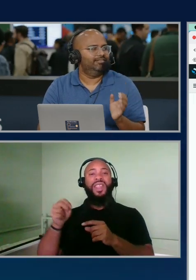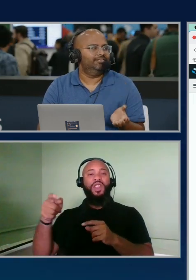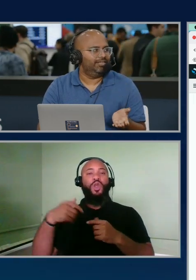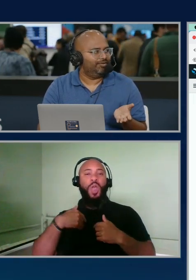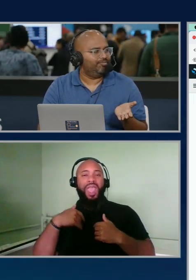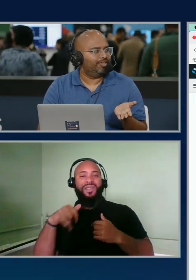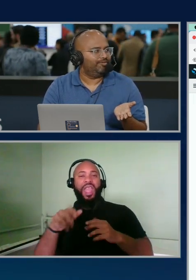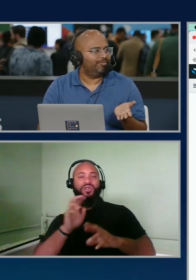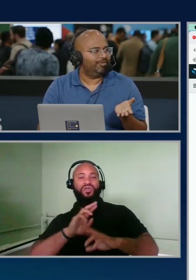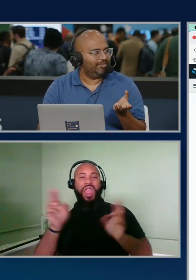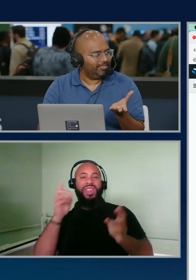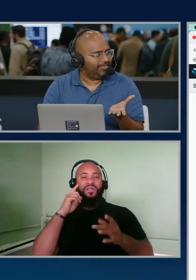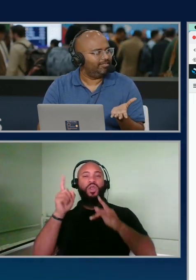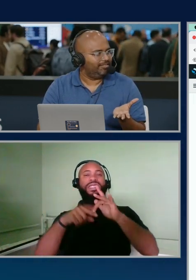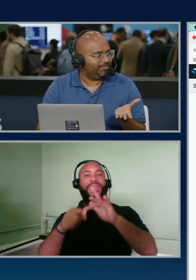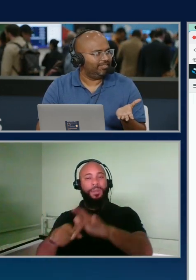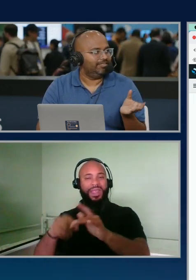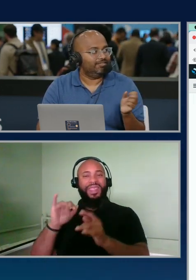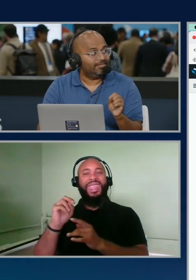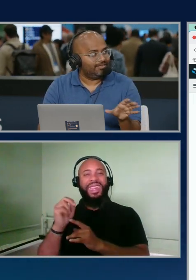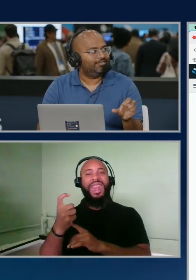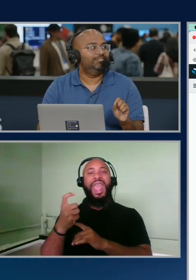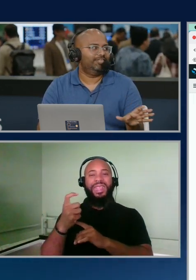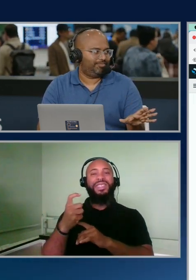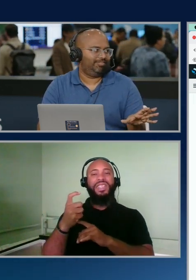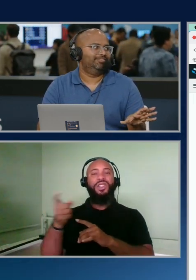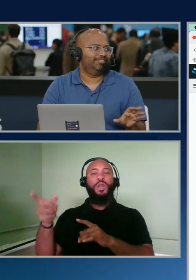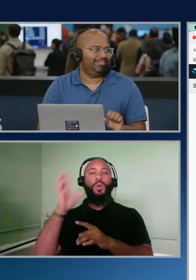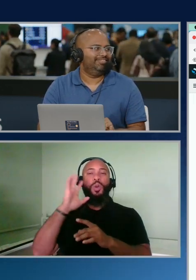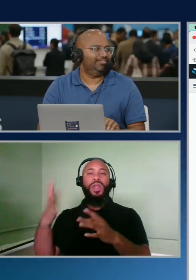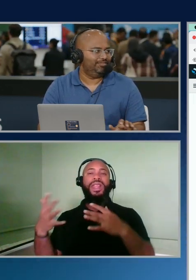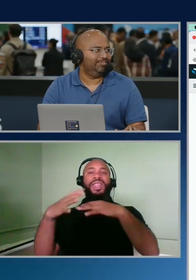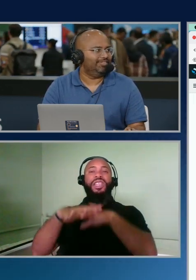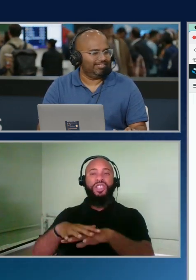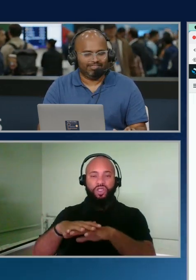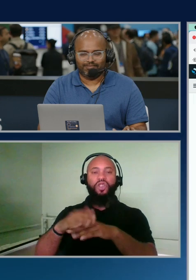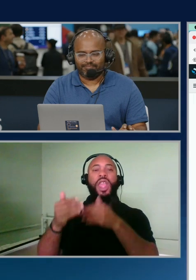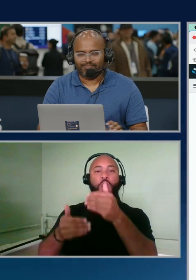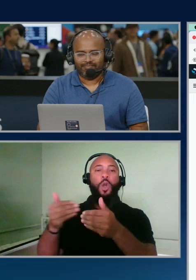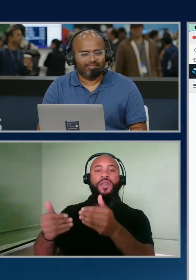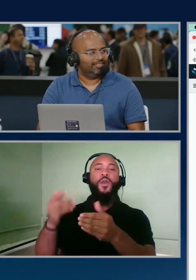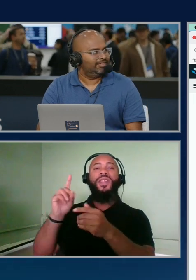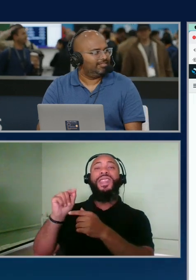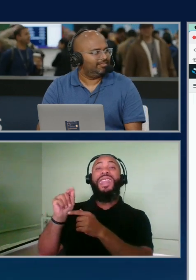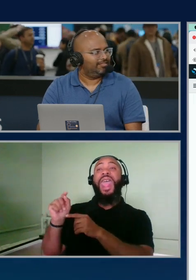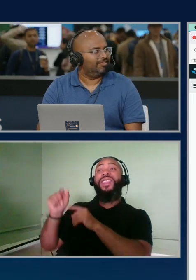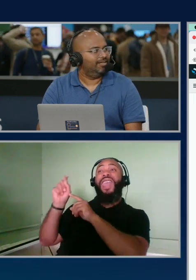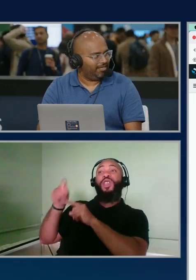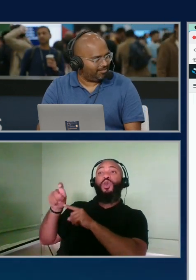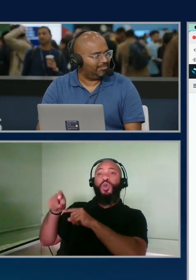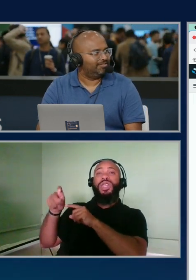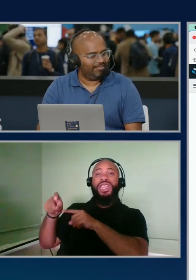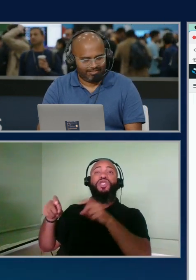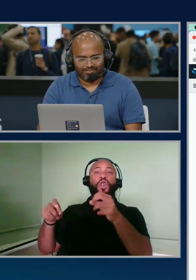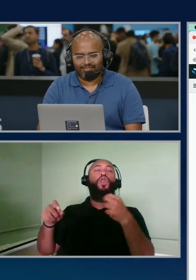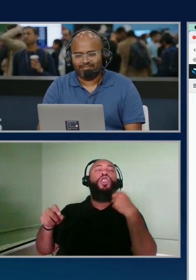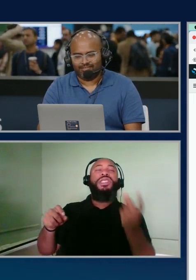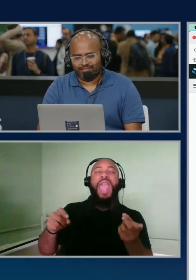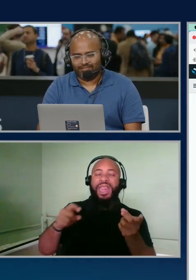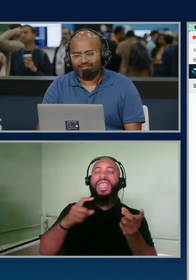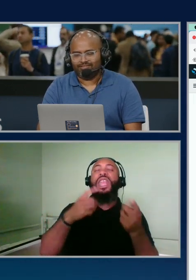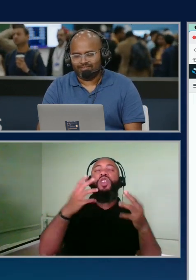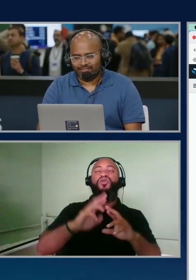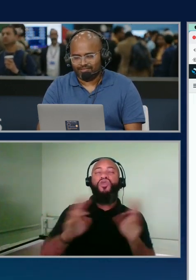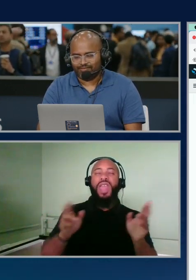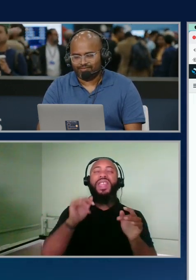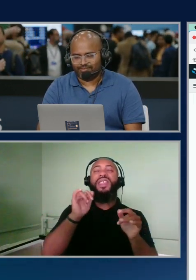it's intelligently going to pick up only the data that you need. So it skips the data that you do not need. Right, so we're telling it that it can skip certain things. It's doing the